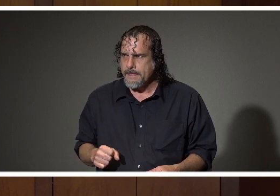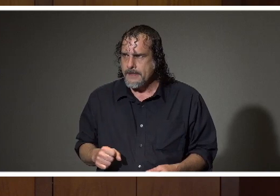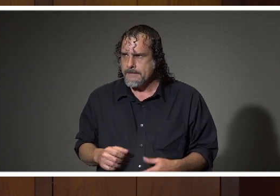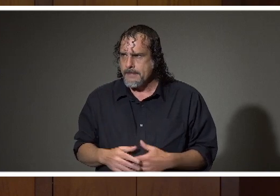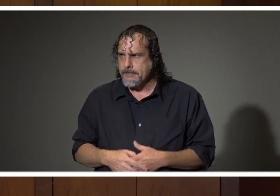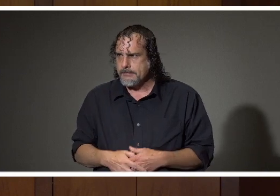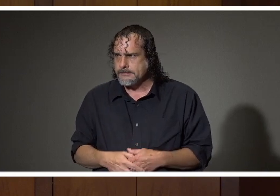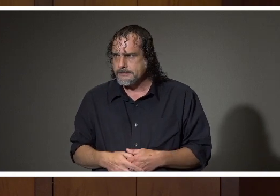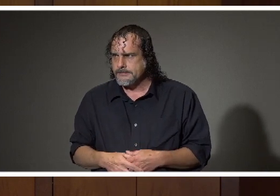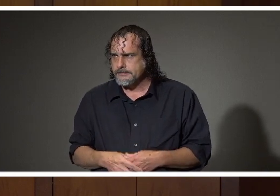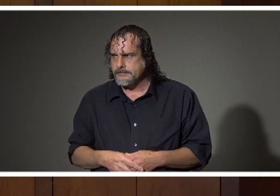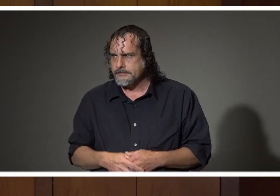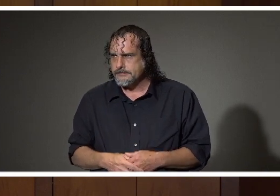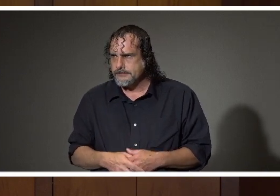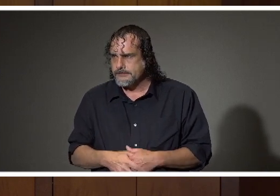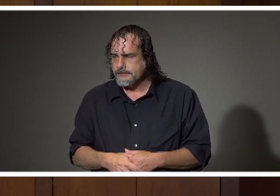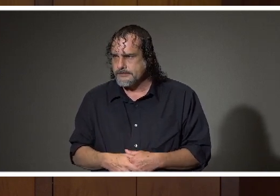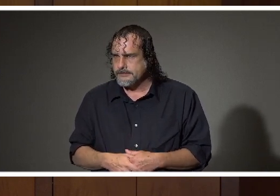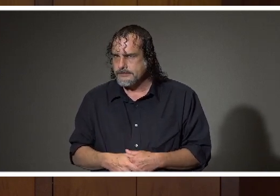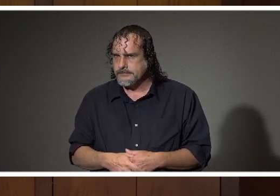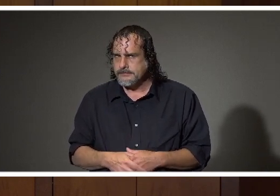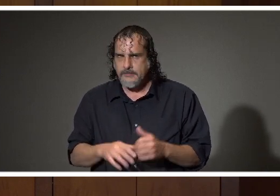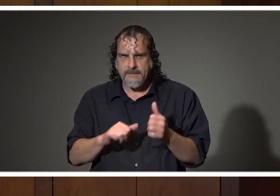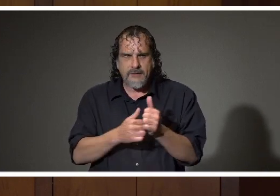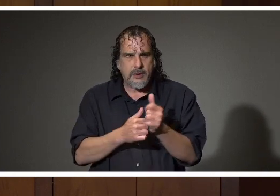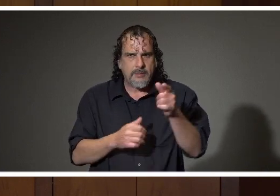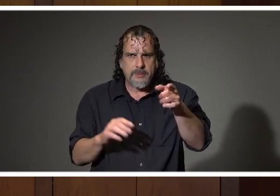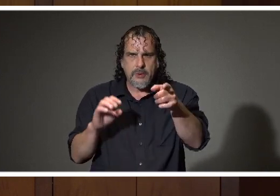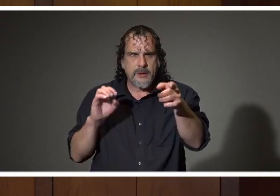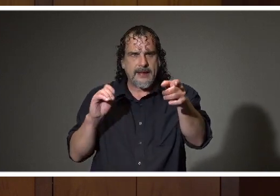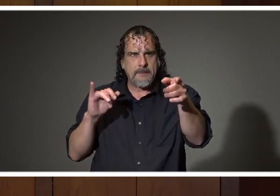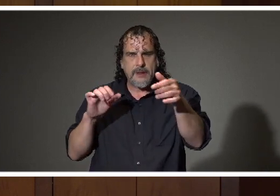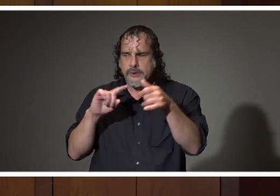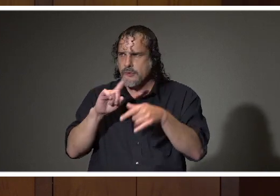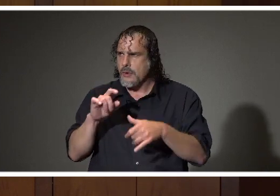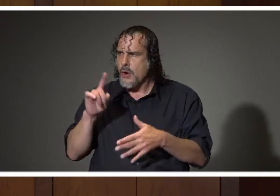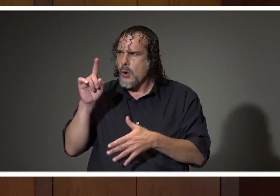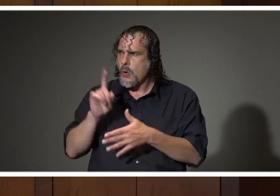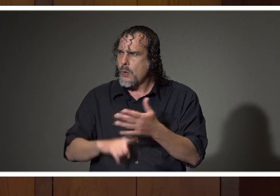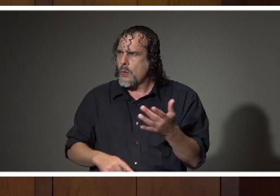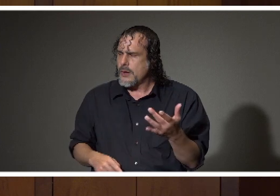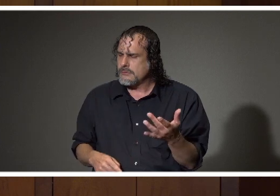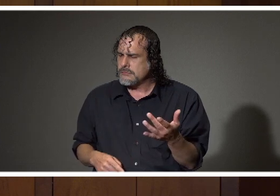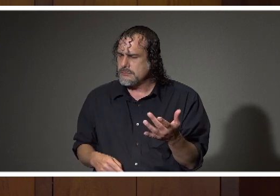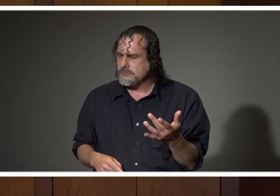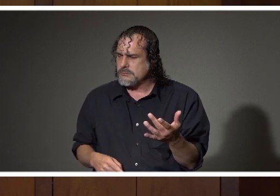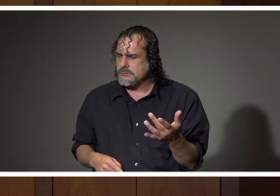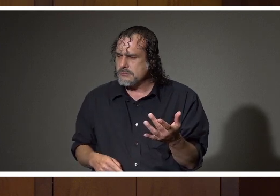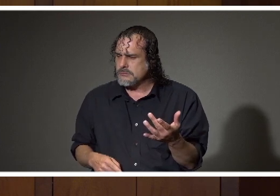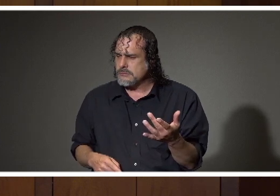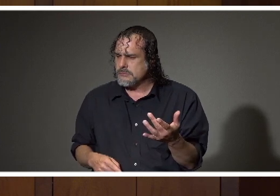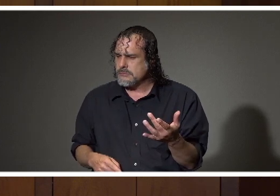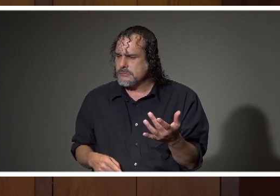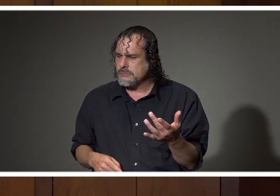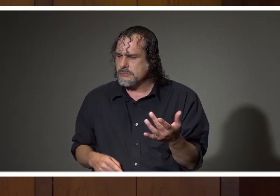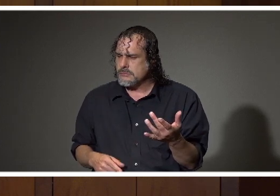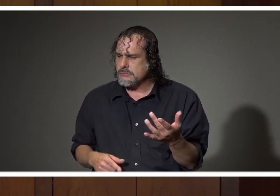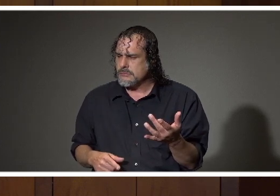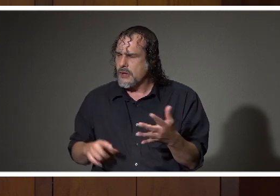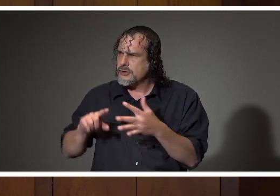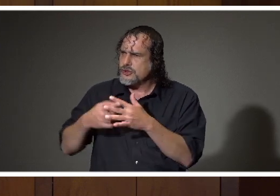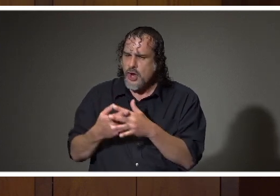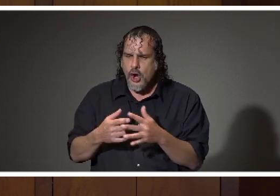and following up on Emily's questions, what triggers contact tracing?